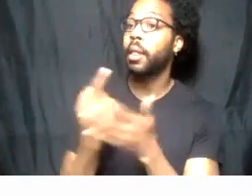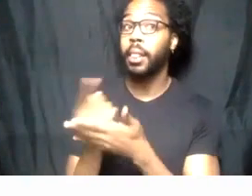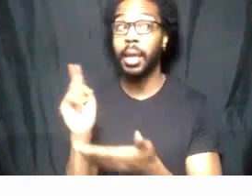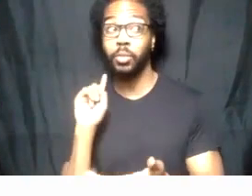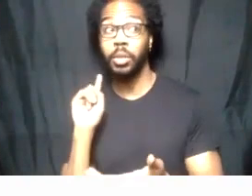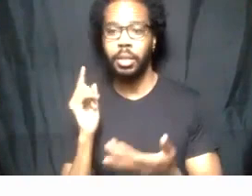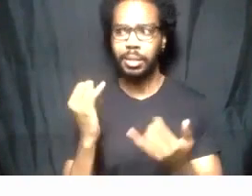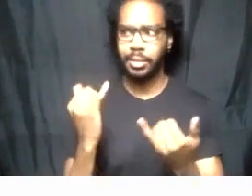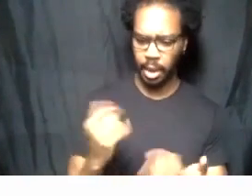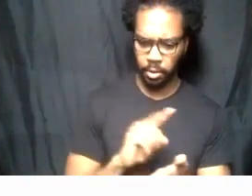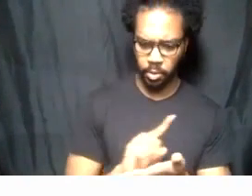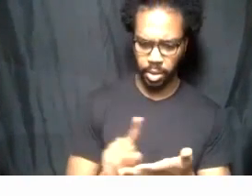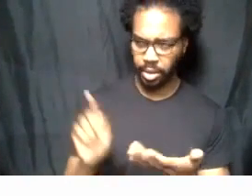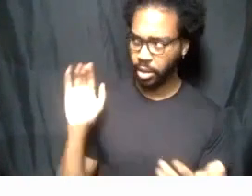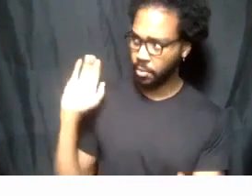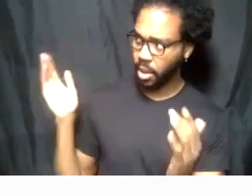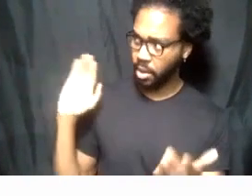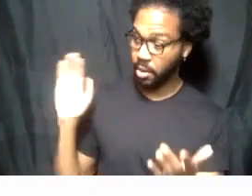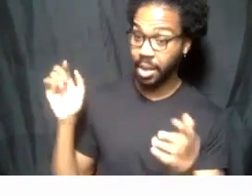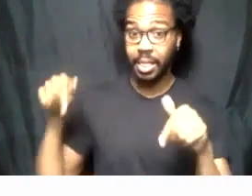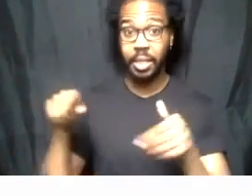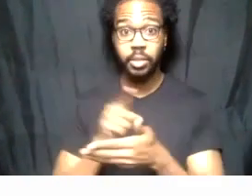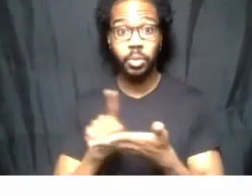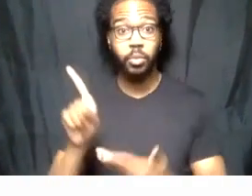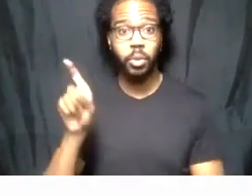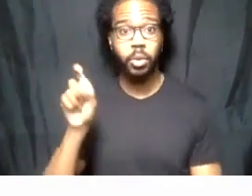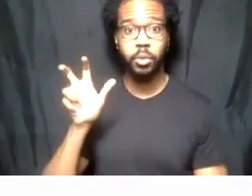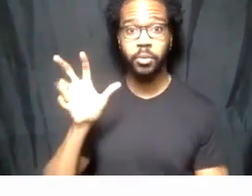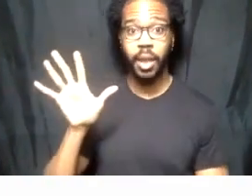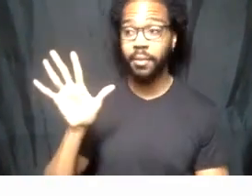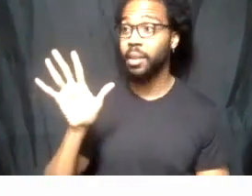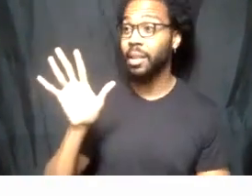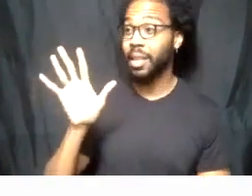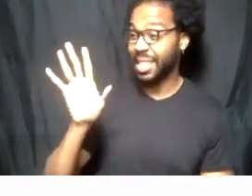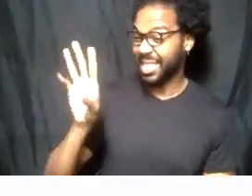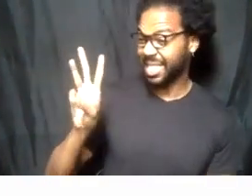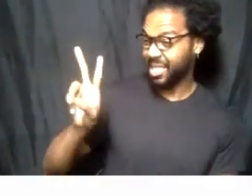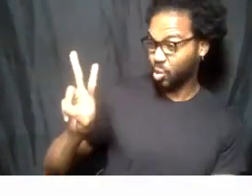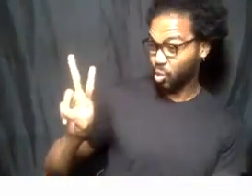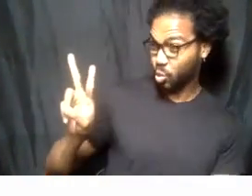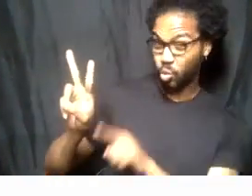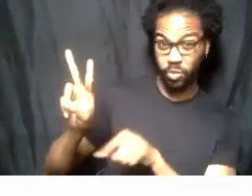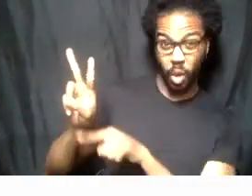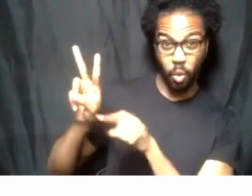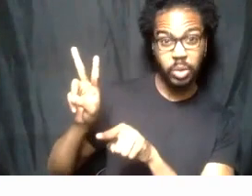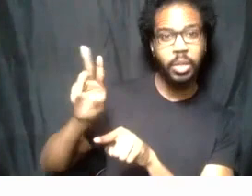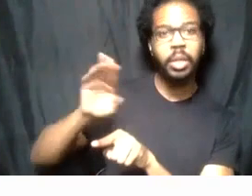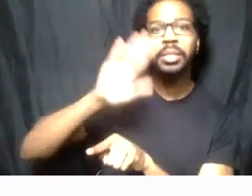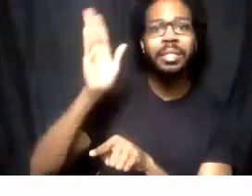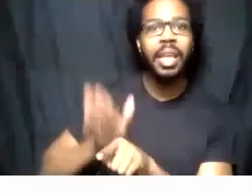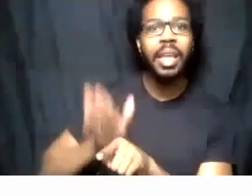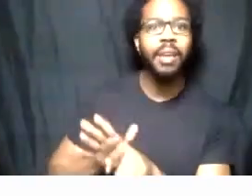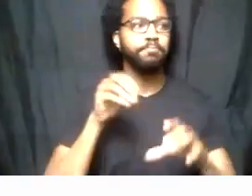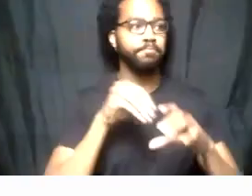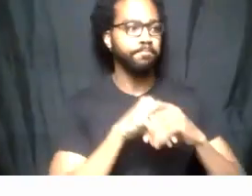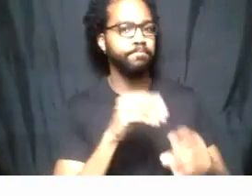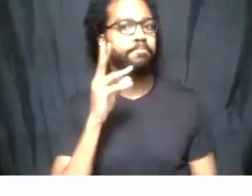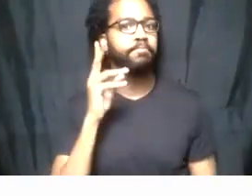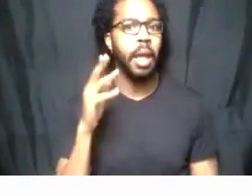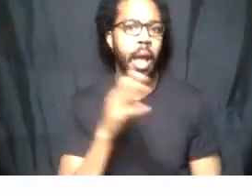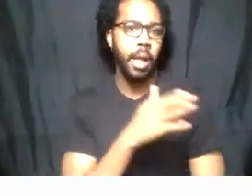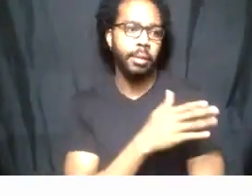data, this week out of 135 people, there were 62 who have never been hospitalized for a